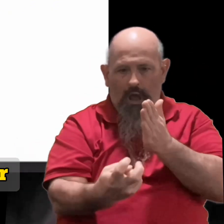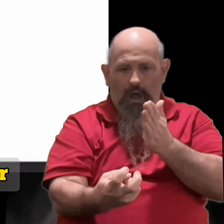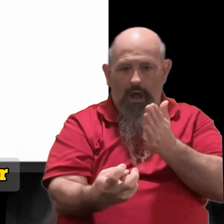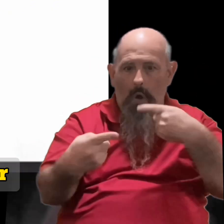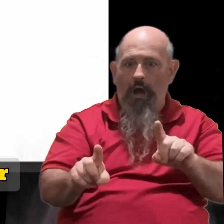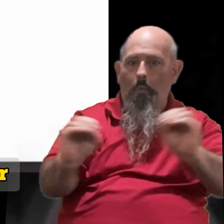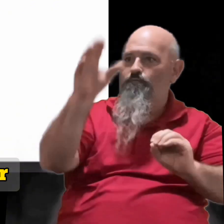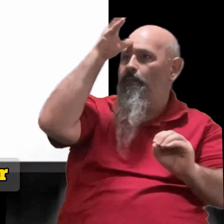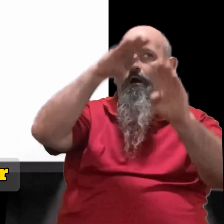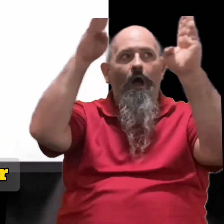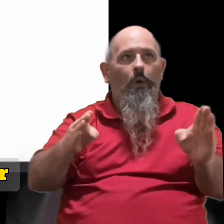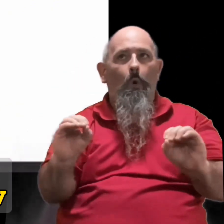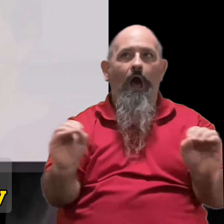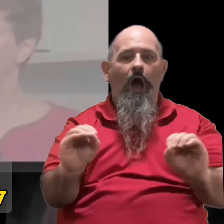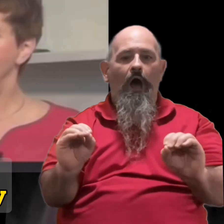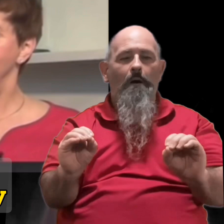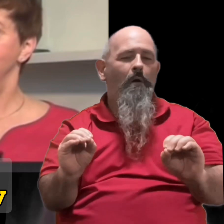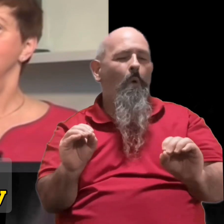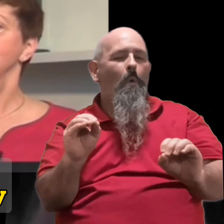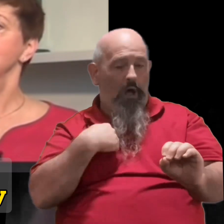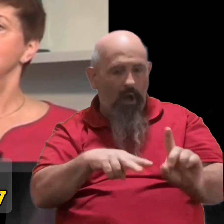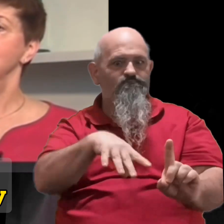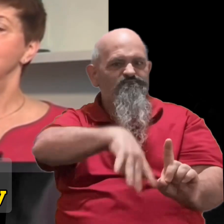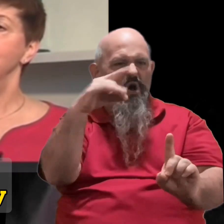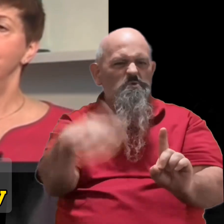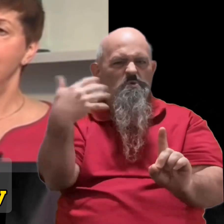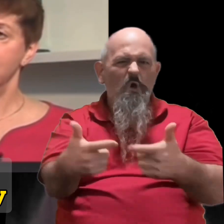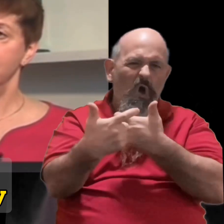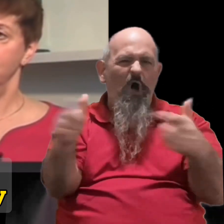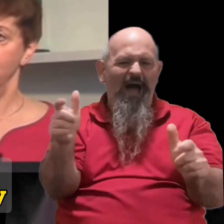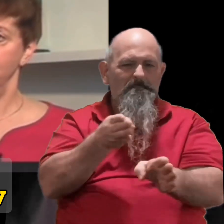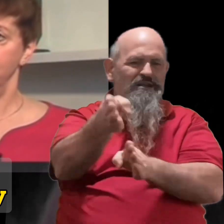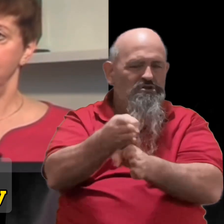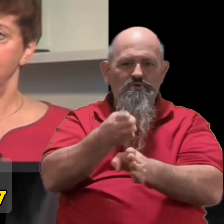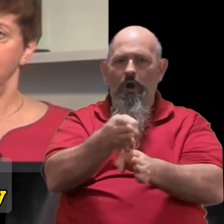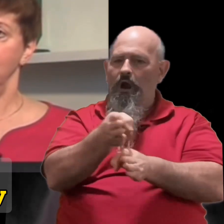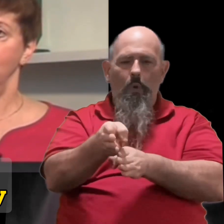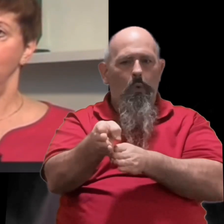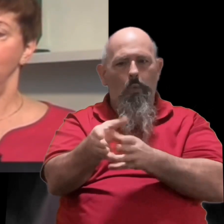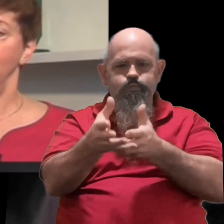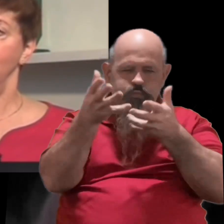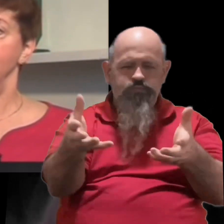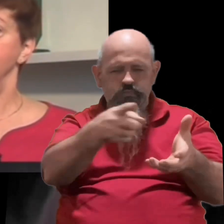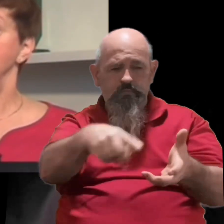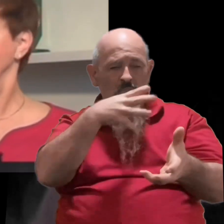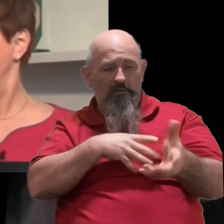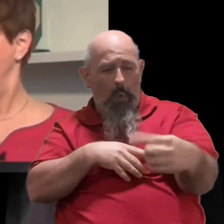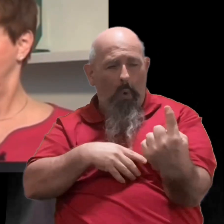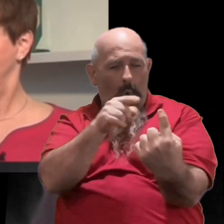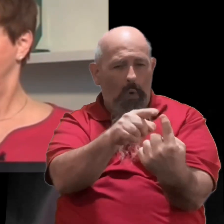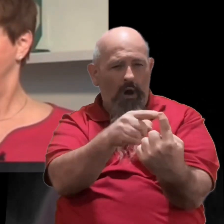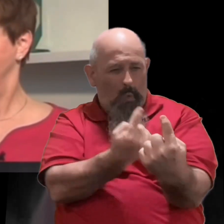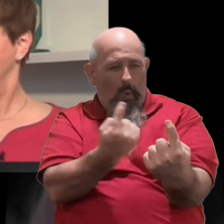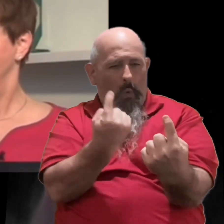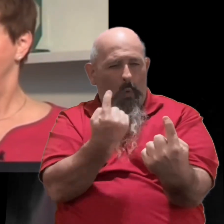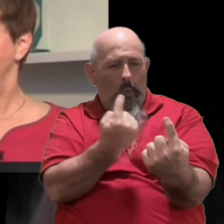when there's no father in the household. What I have found is that the vast majority were women